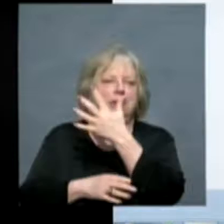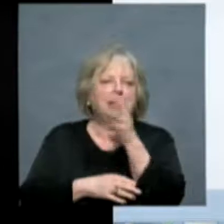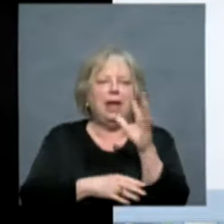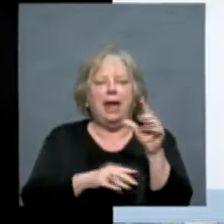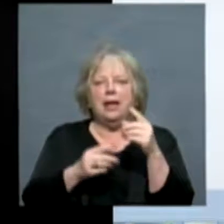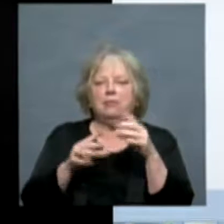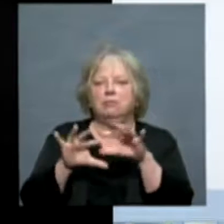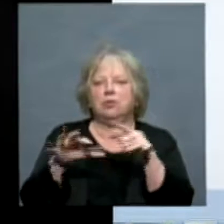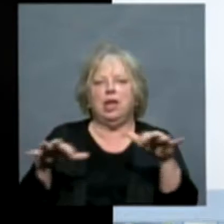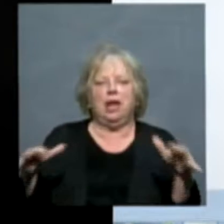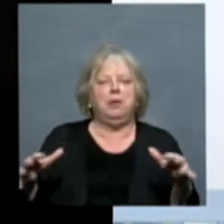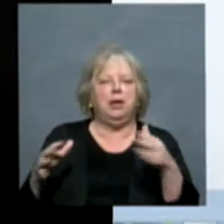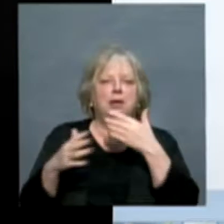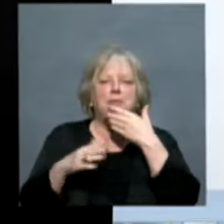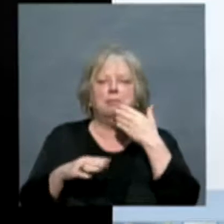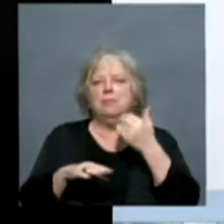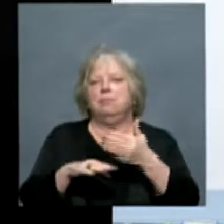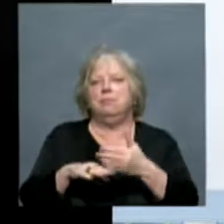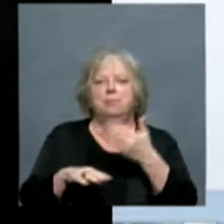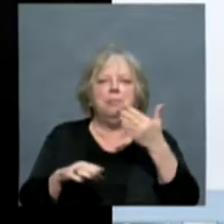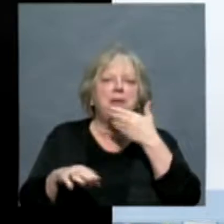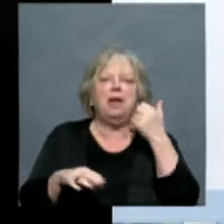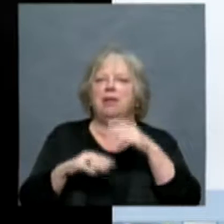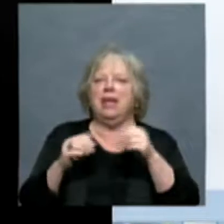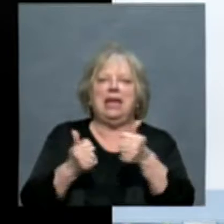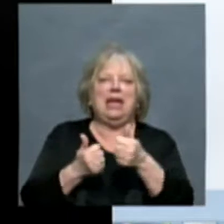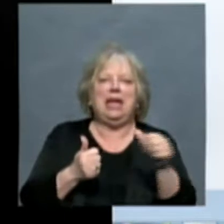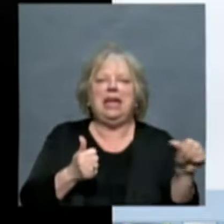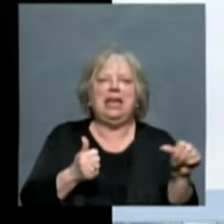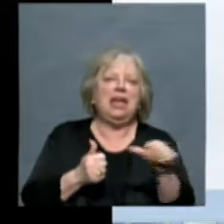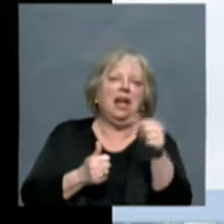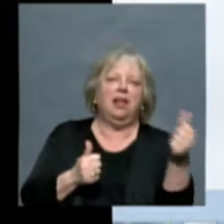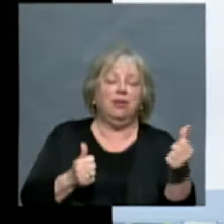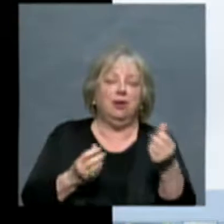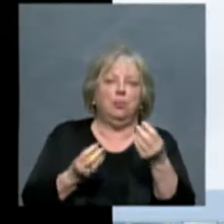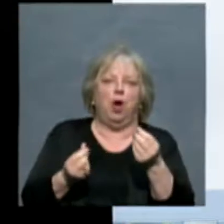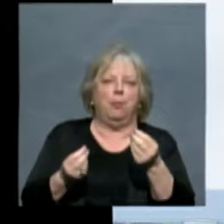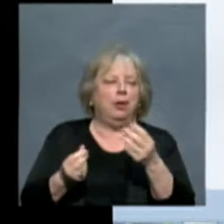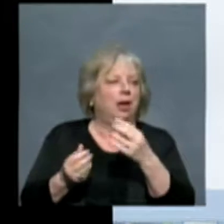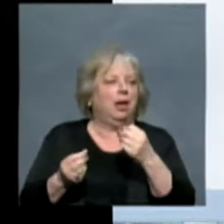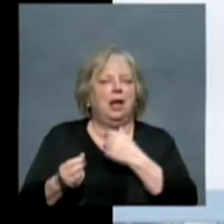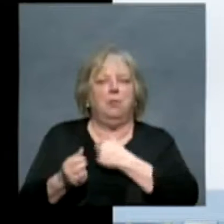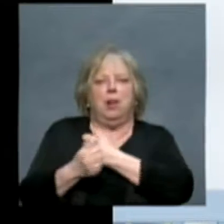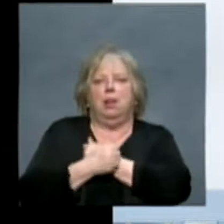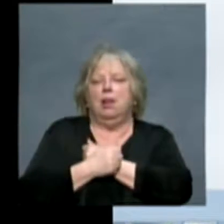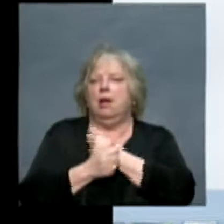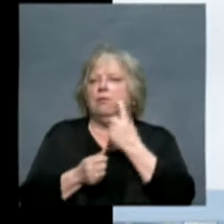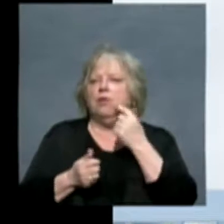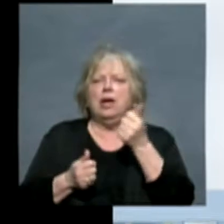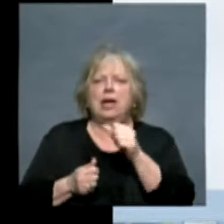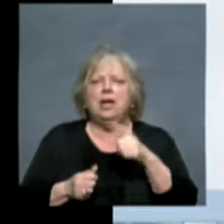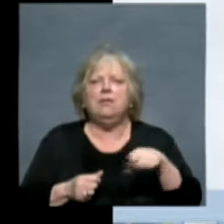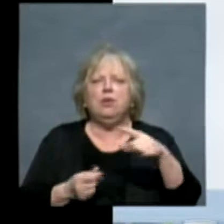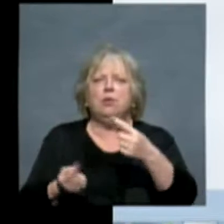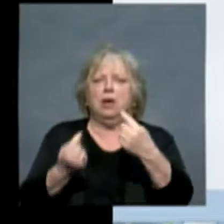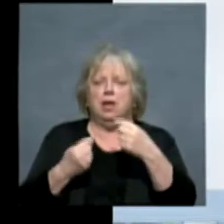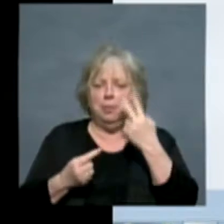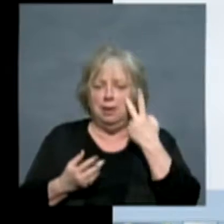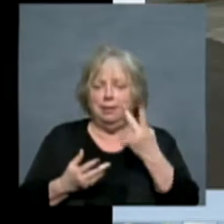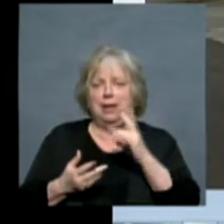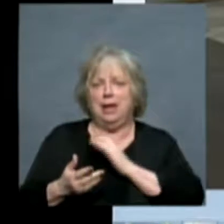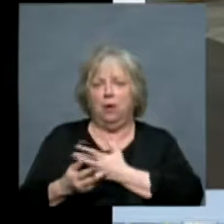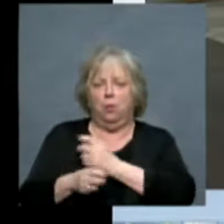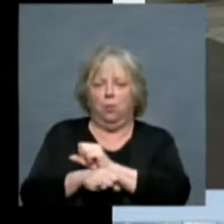in that neighborhood or anything around it. We take great pride in it, and I would love for any of you guys to come over and just take a look at what we're